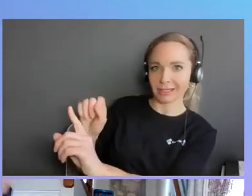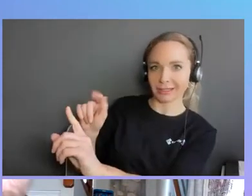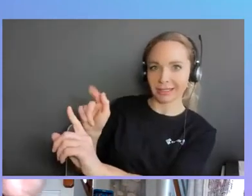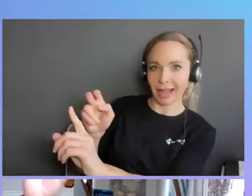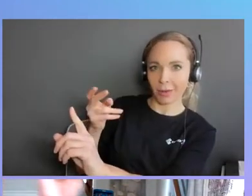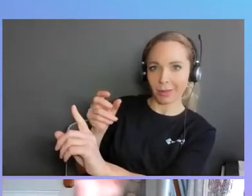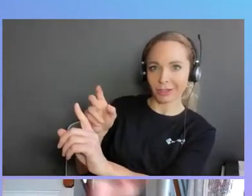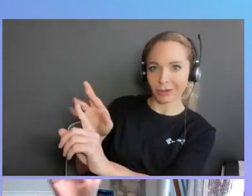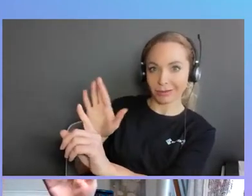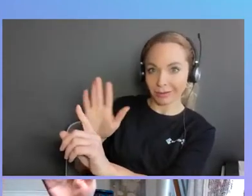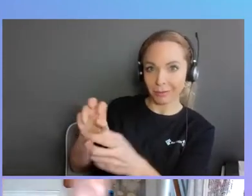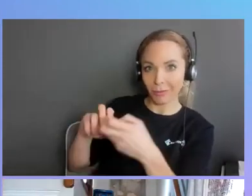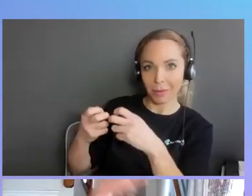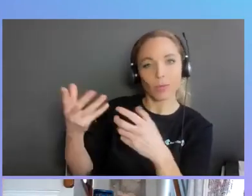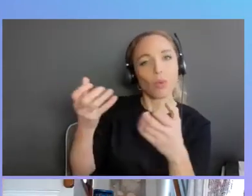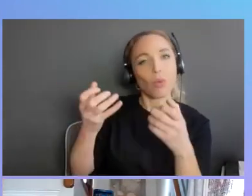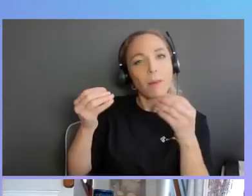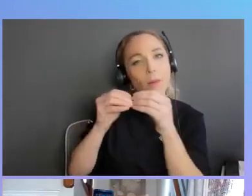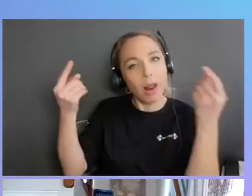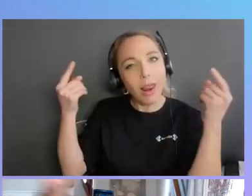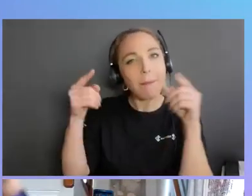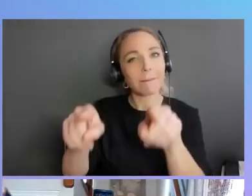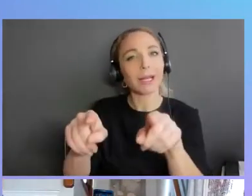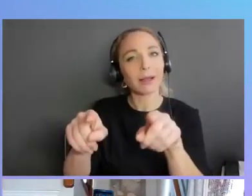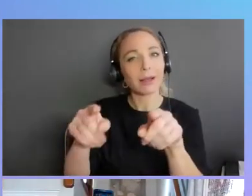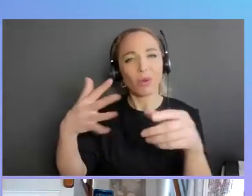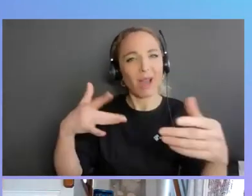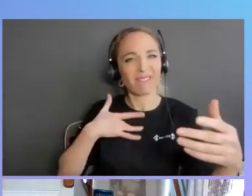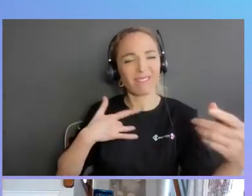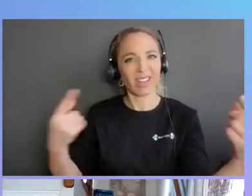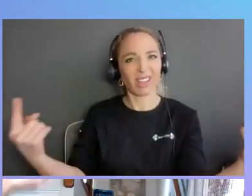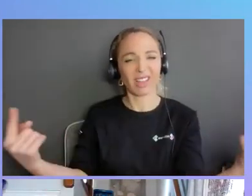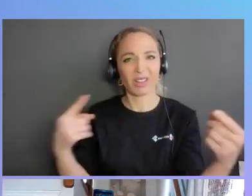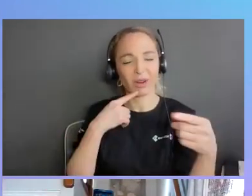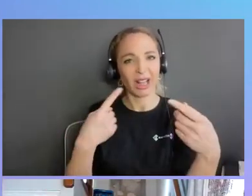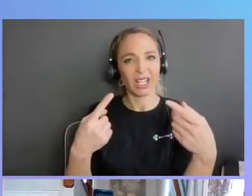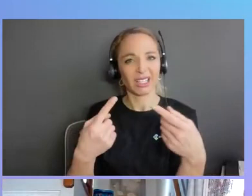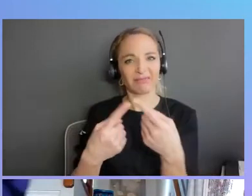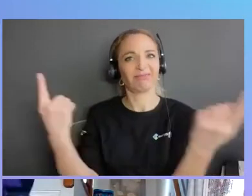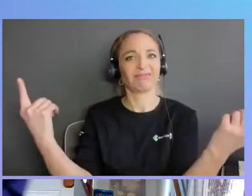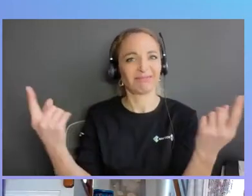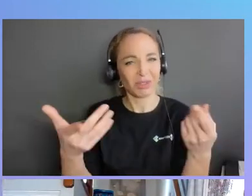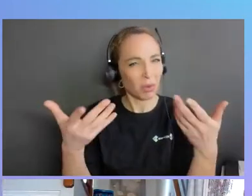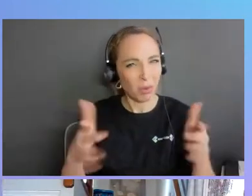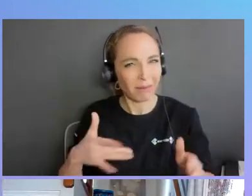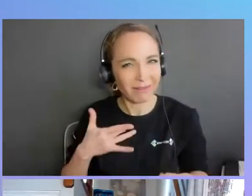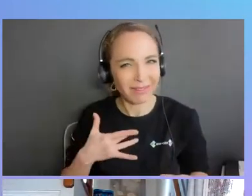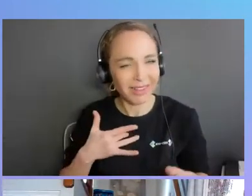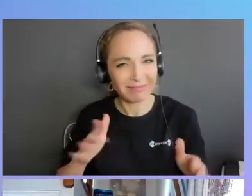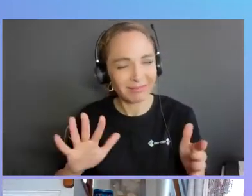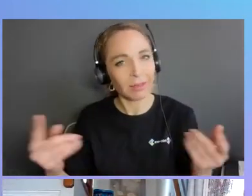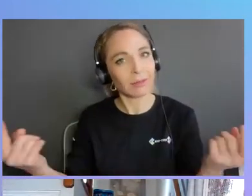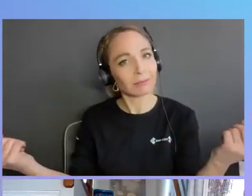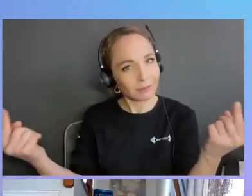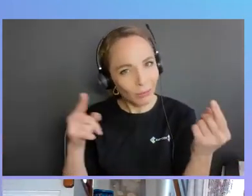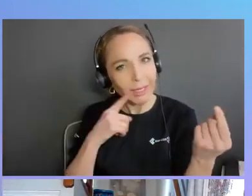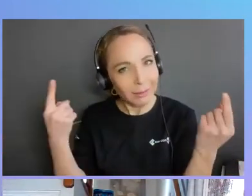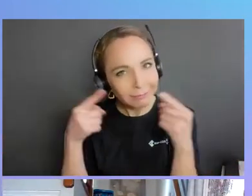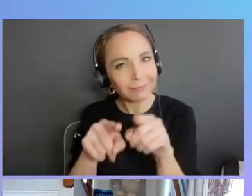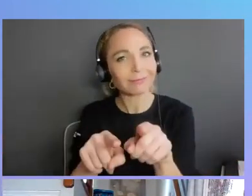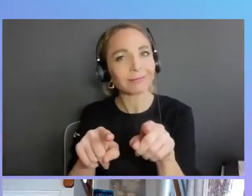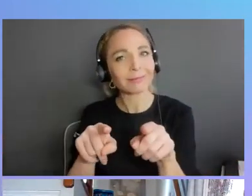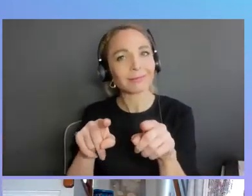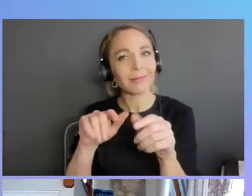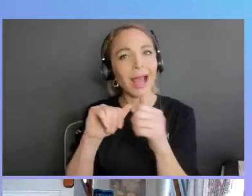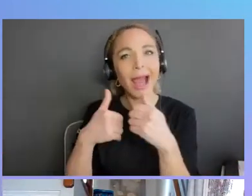there is alignment. You want to say, hey, we're not at odds here. We're actually both trying to achieve the same thing. Let me point out this thing we're both trying to achieve. One of the best ways